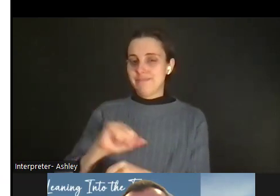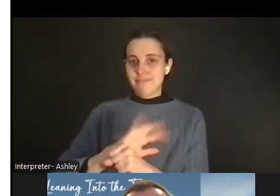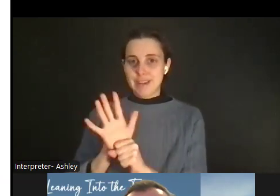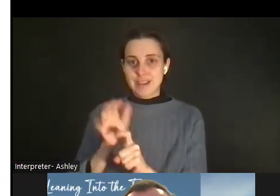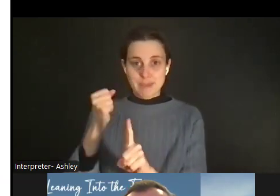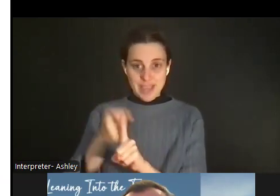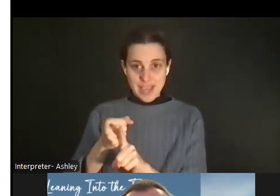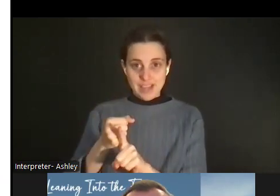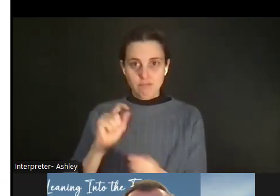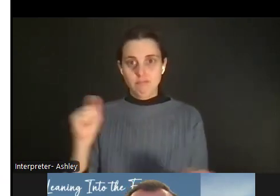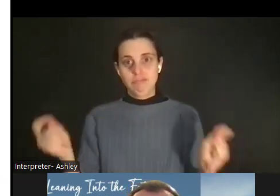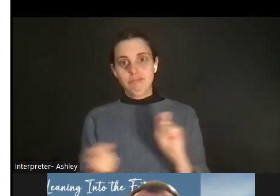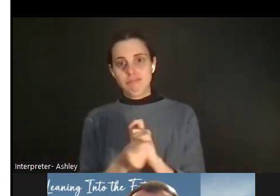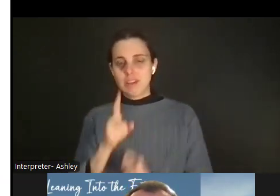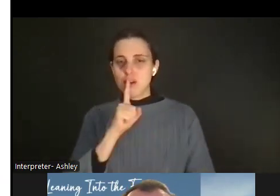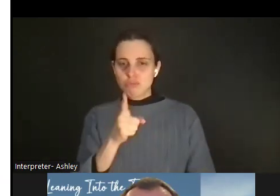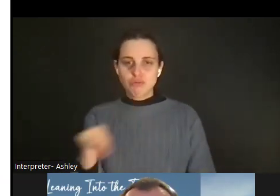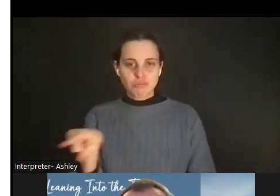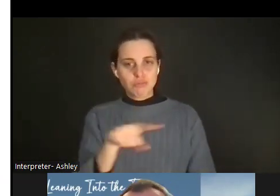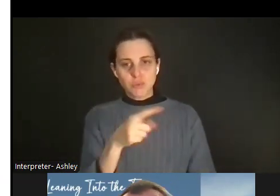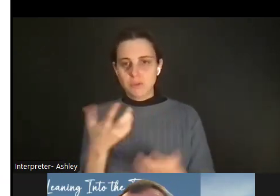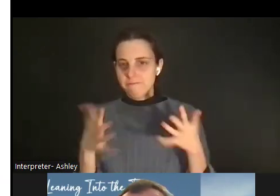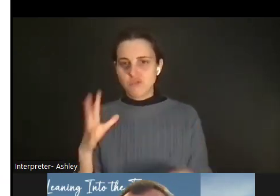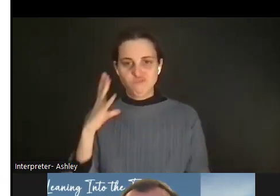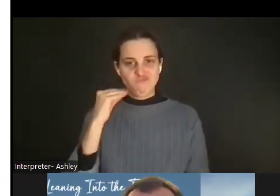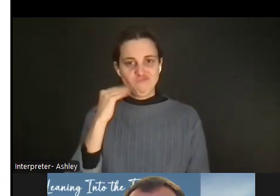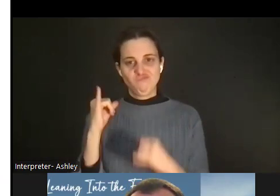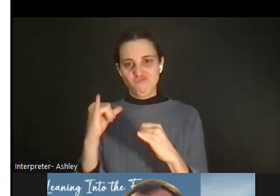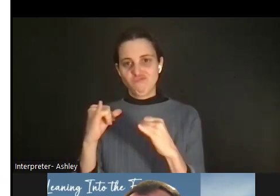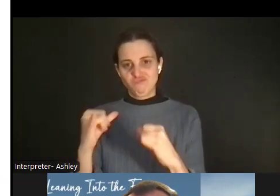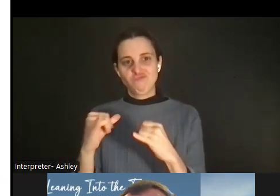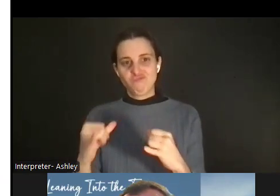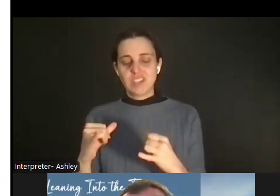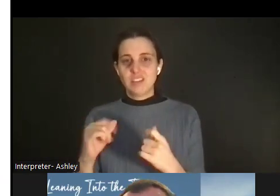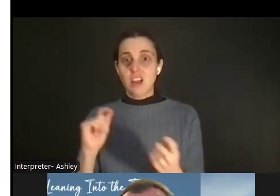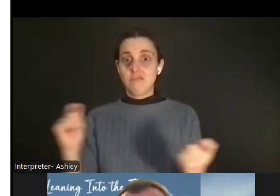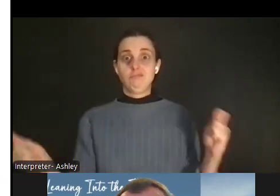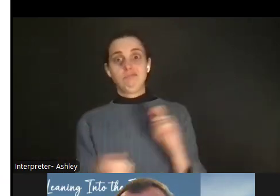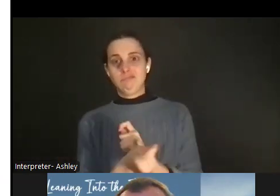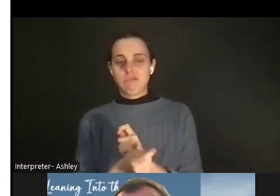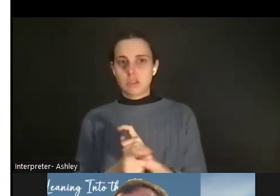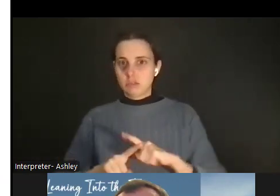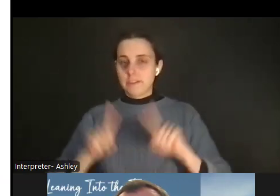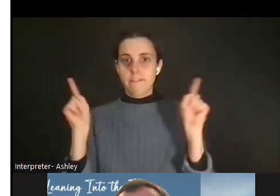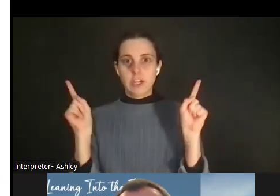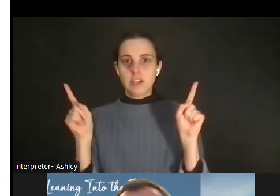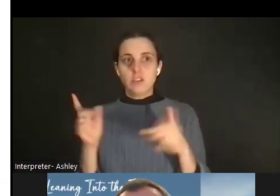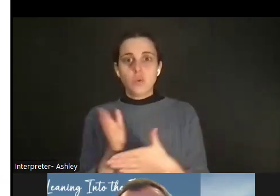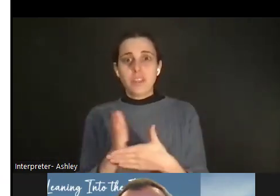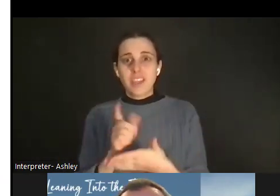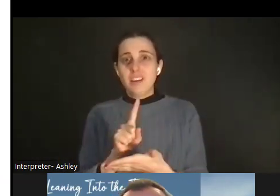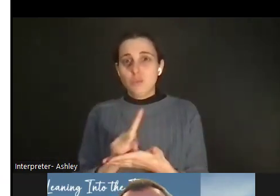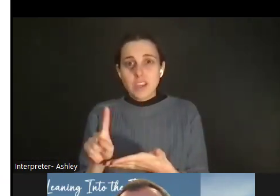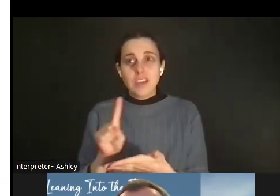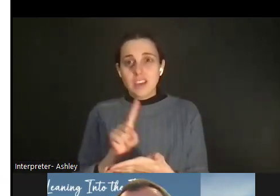I'm sure a lot of you can relate to that as well, the change was pretty drastic. Within a matter of weeks, all those